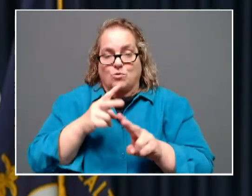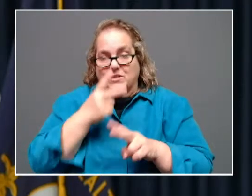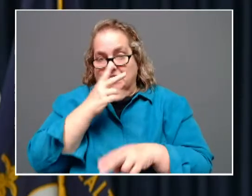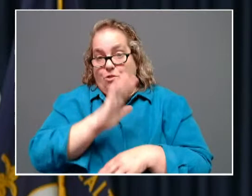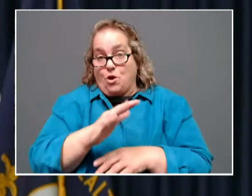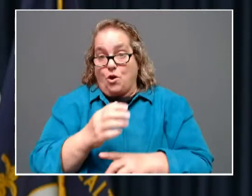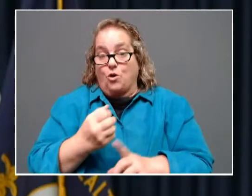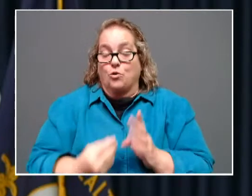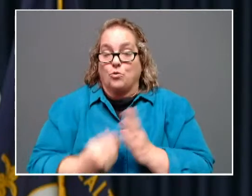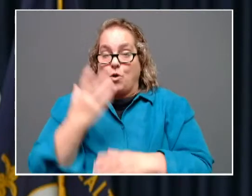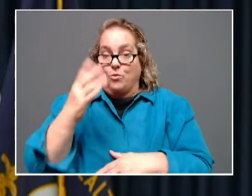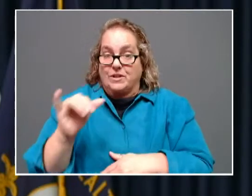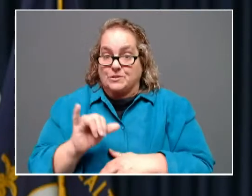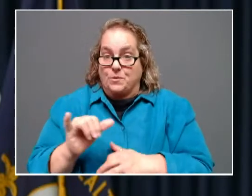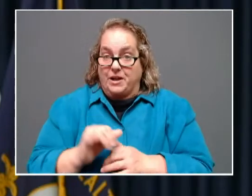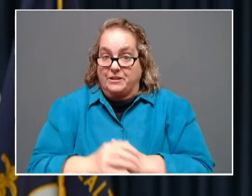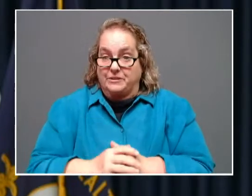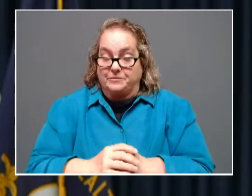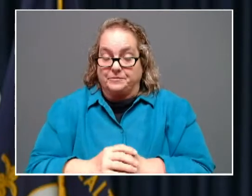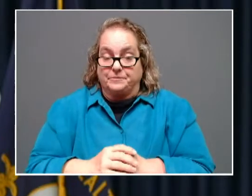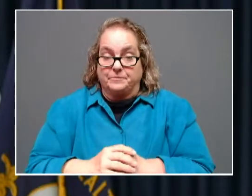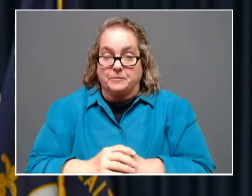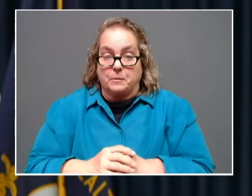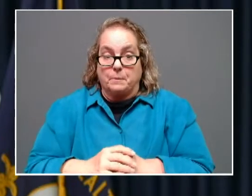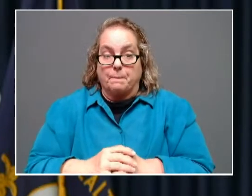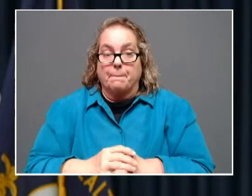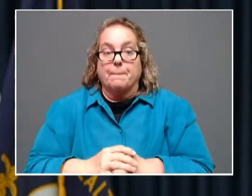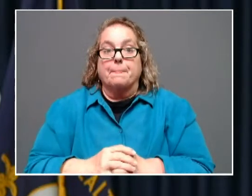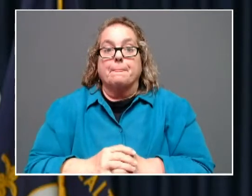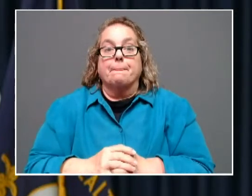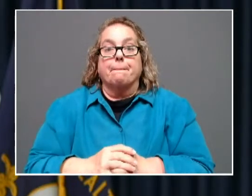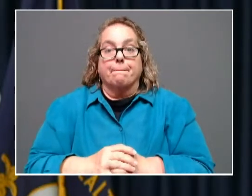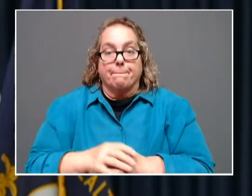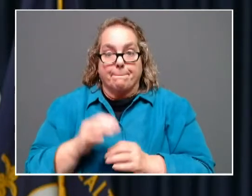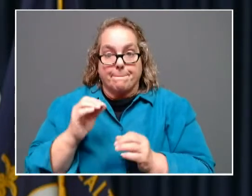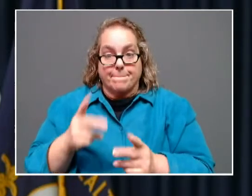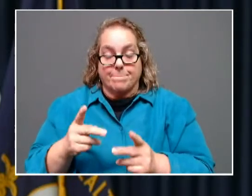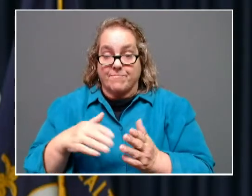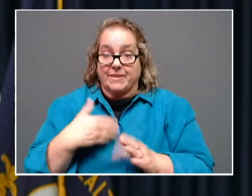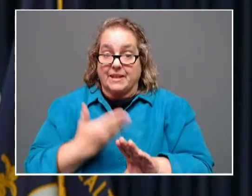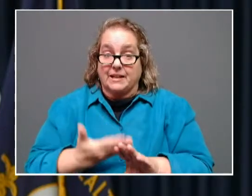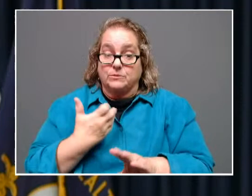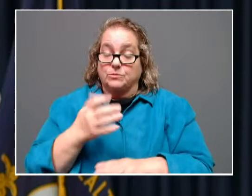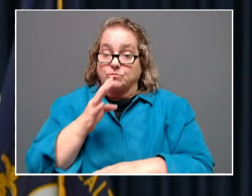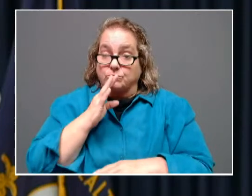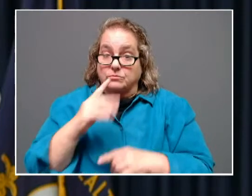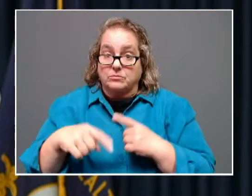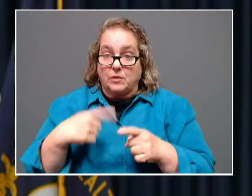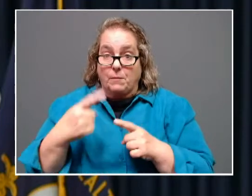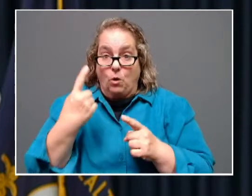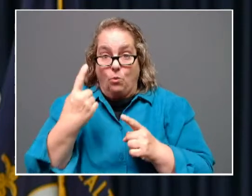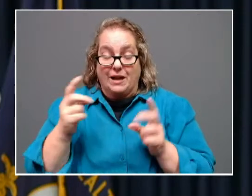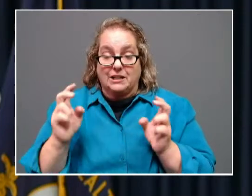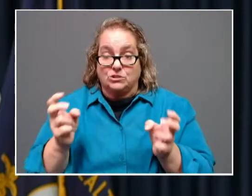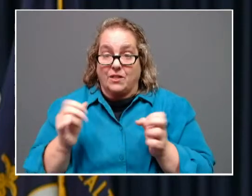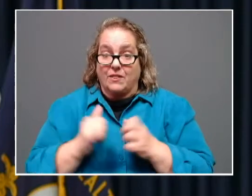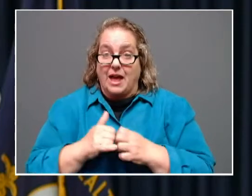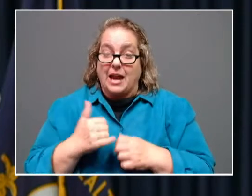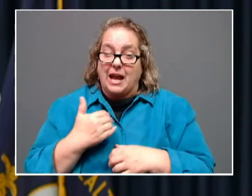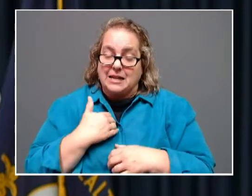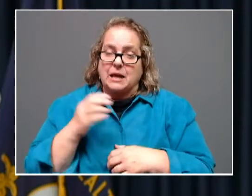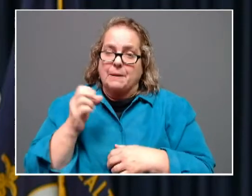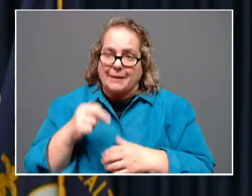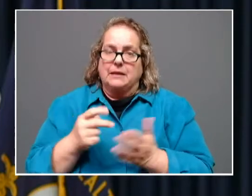as well. All right. Next, I want to talk about an issue that has been talked